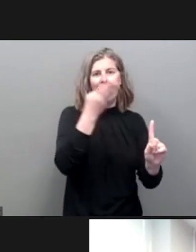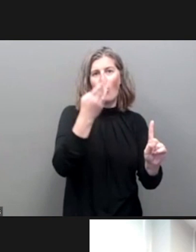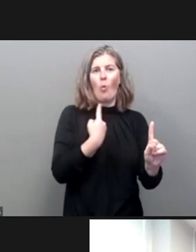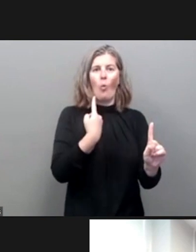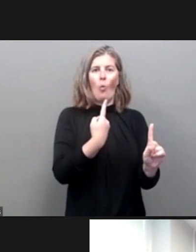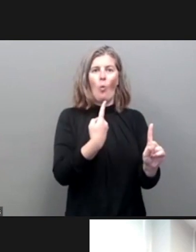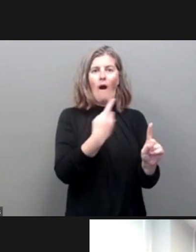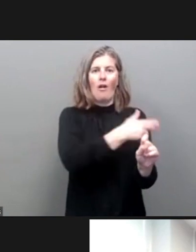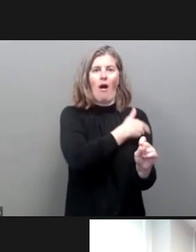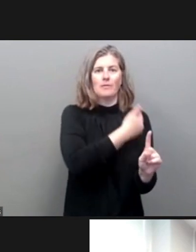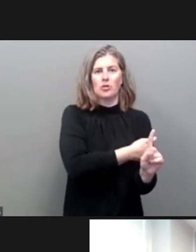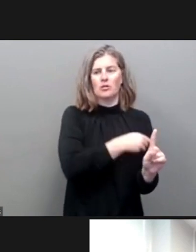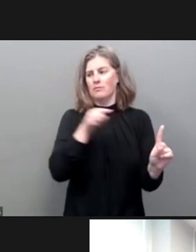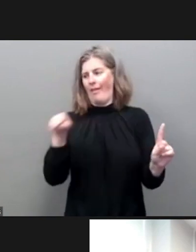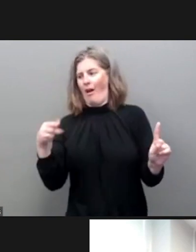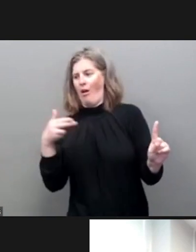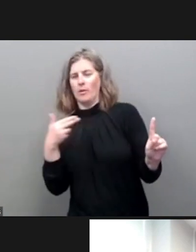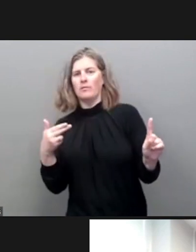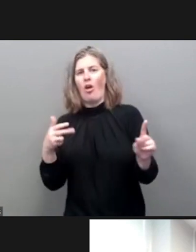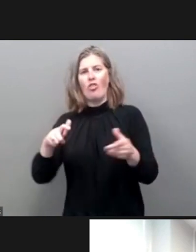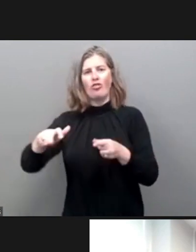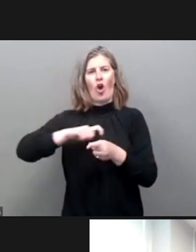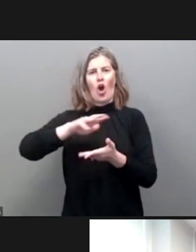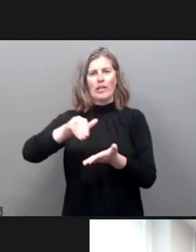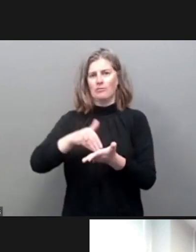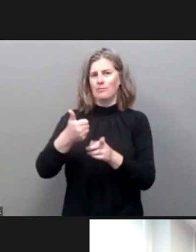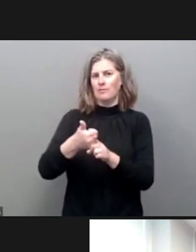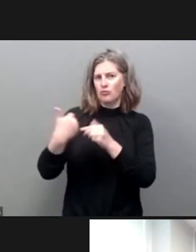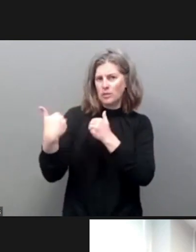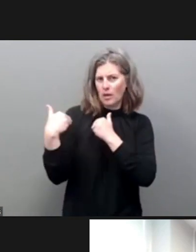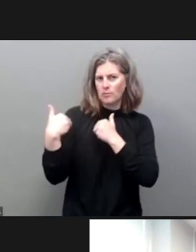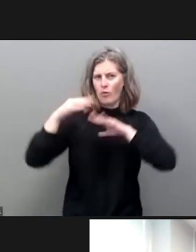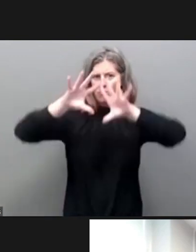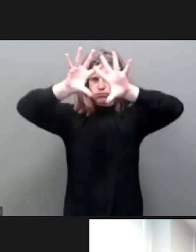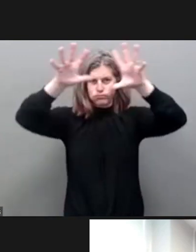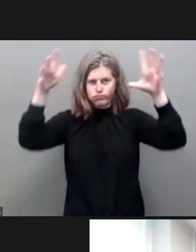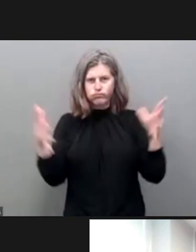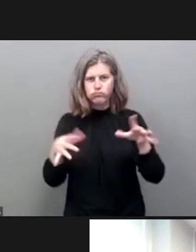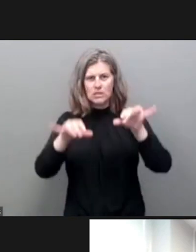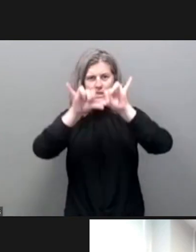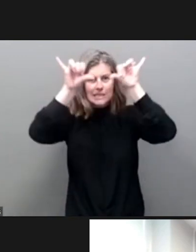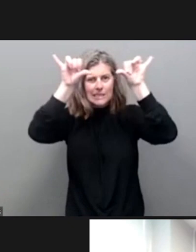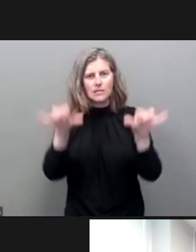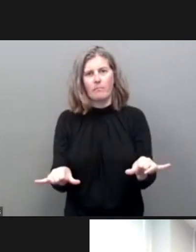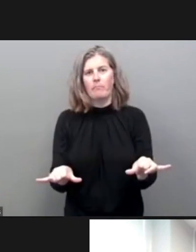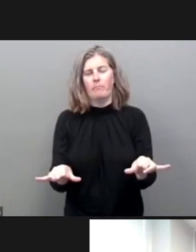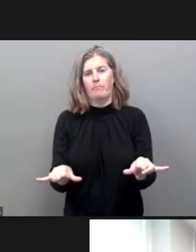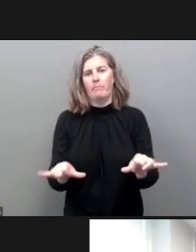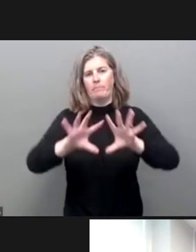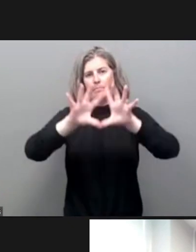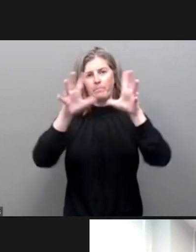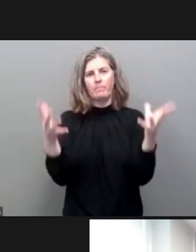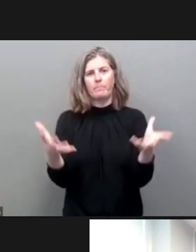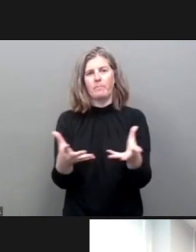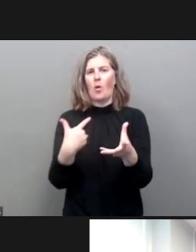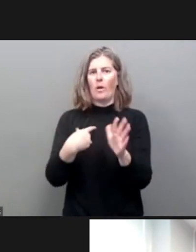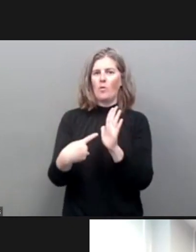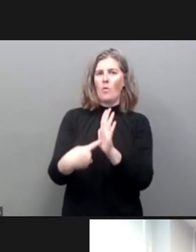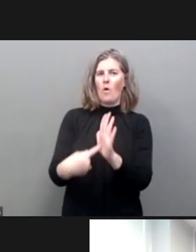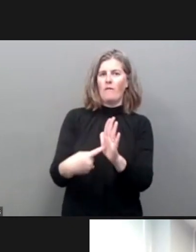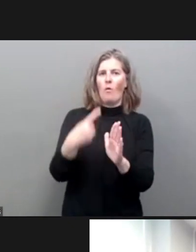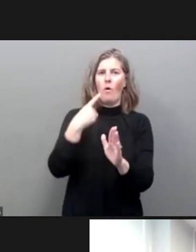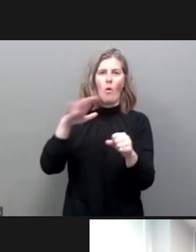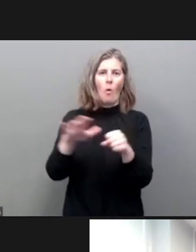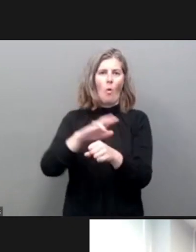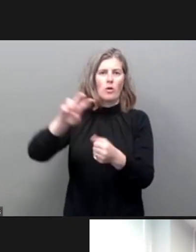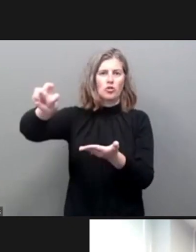one hospital at a time. The call center would be responsible for this as the representative of the state